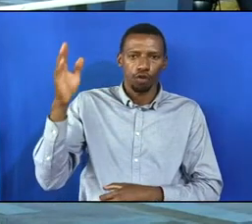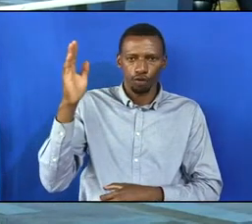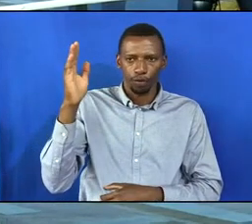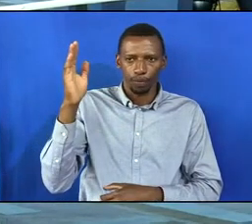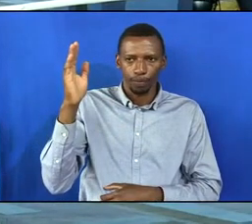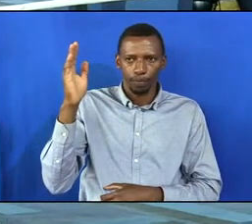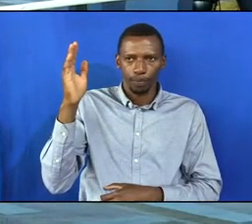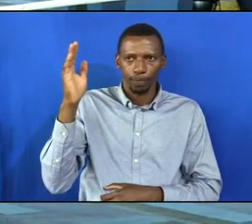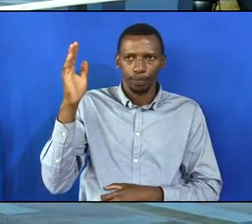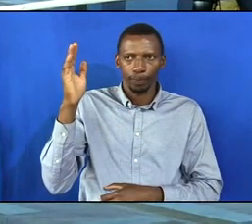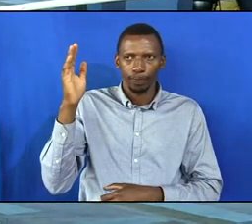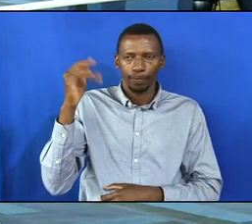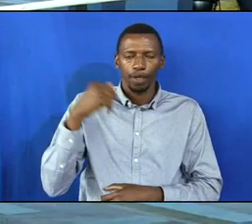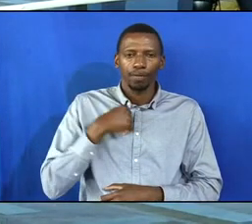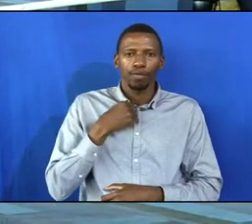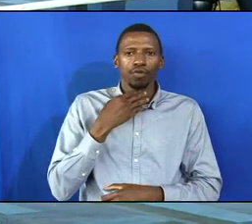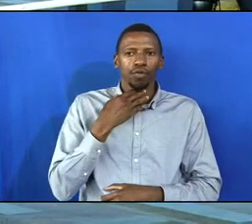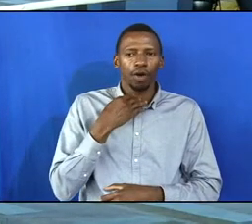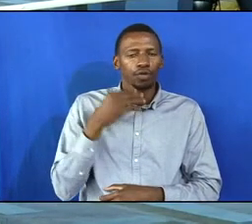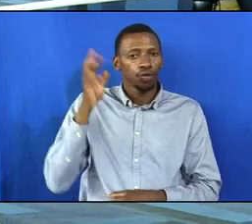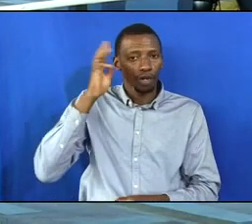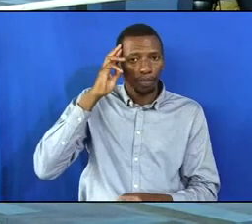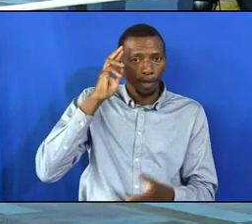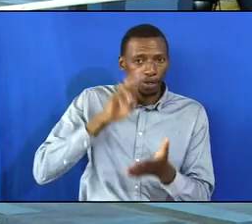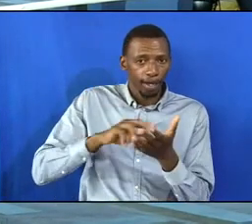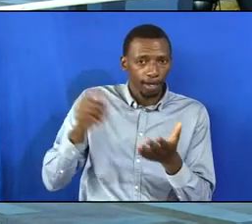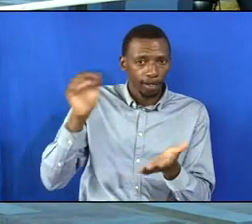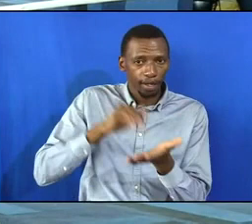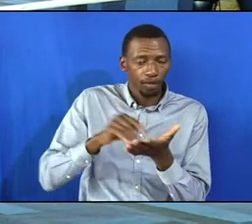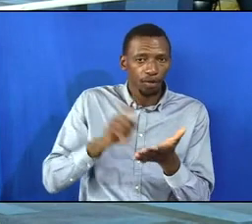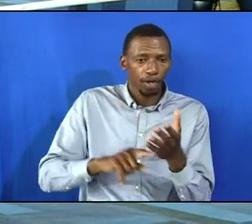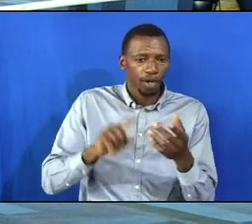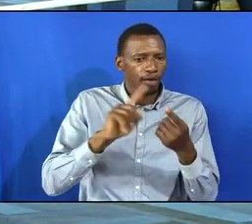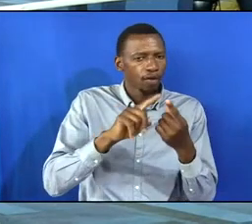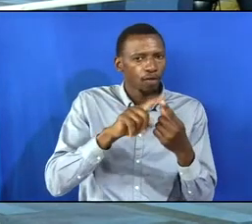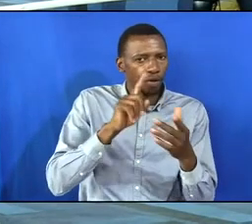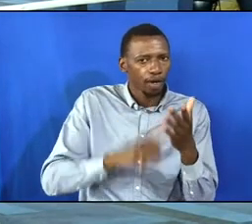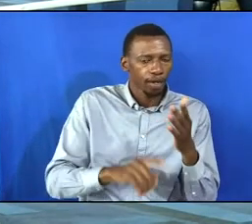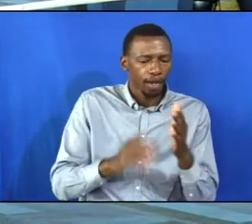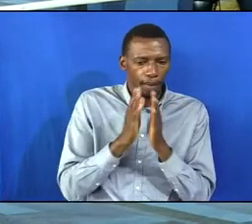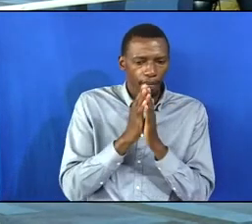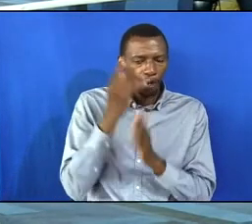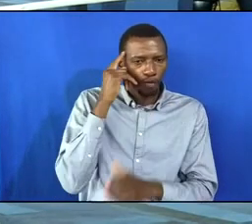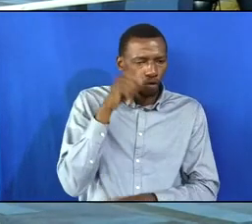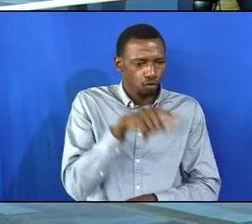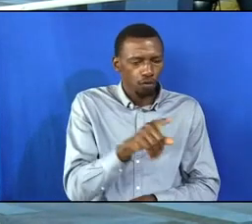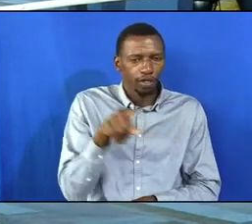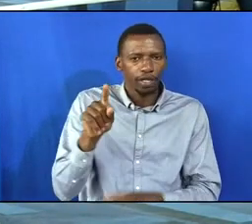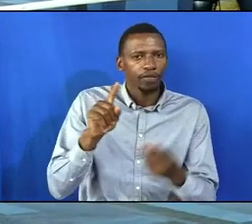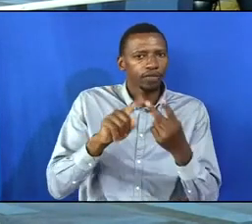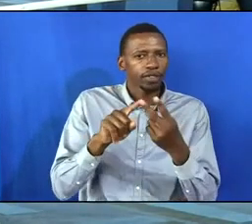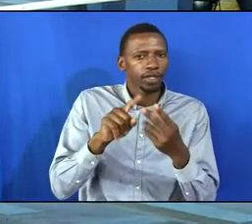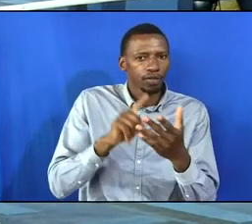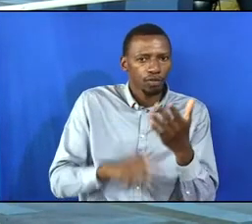And we'll do a quick reminder. First item I said we are praying for. Yes. Second item,